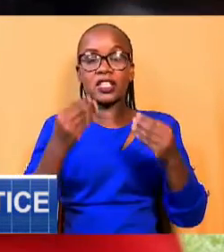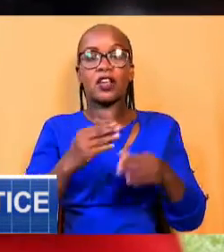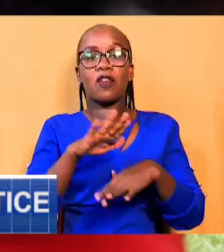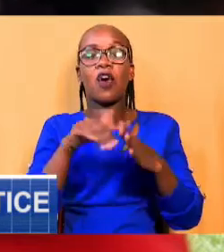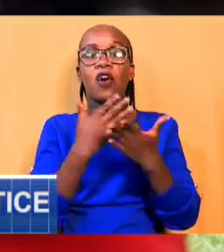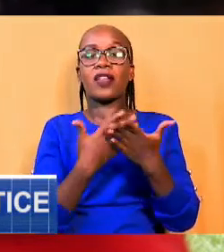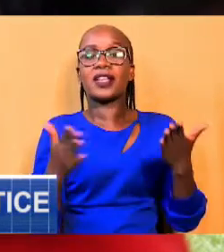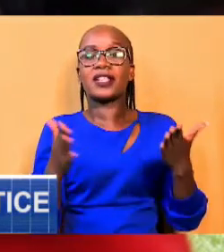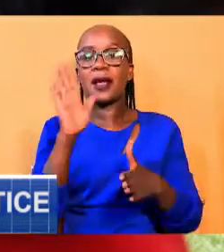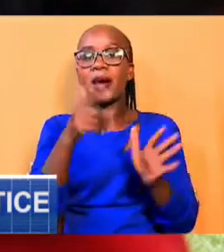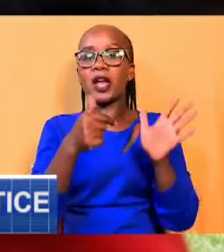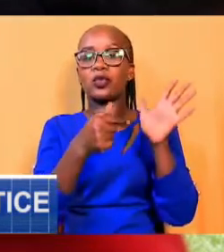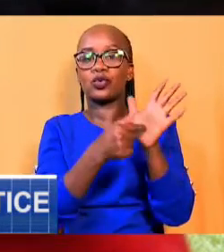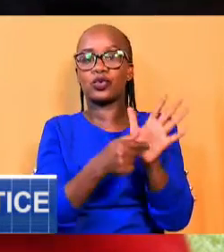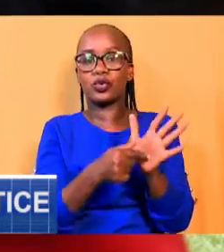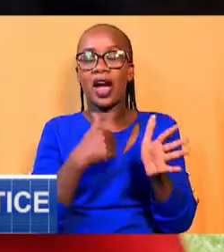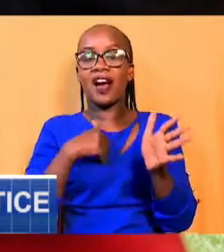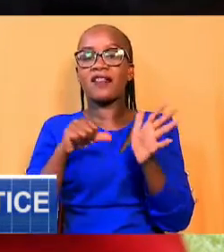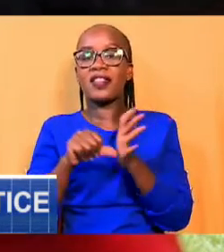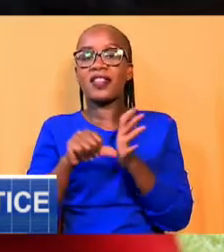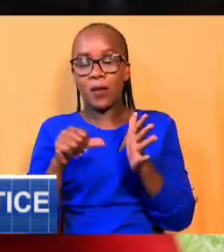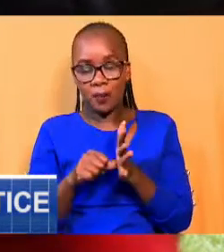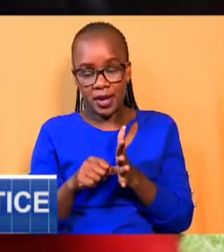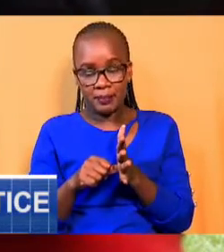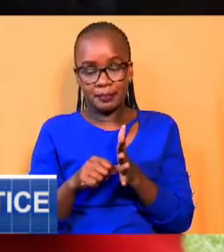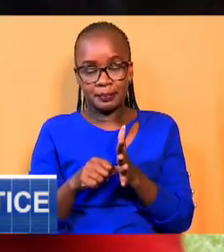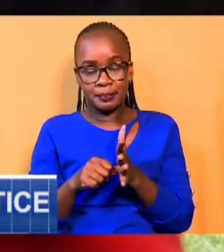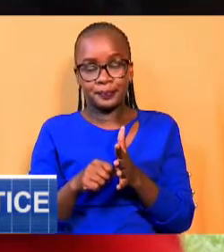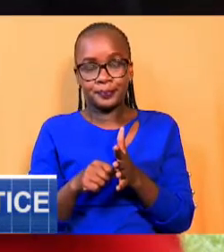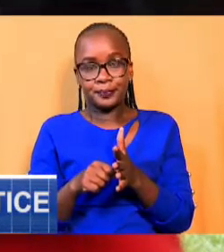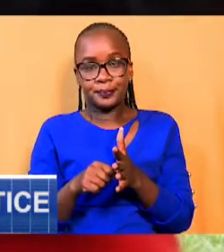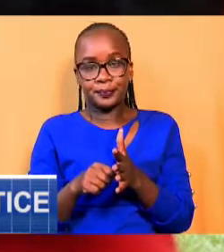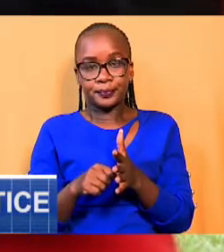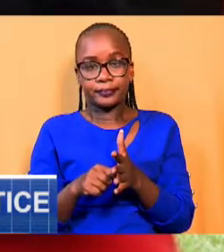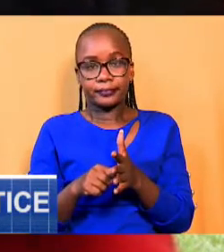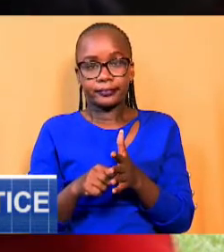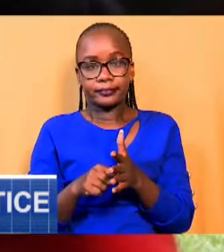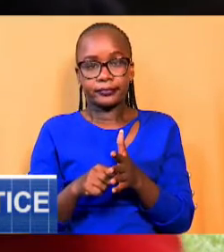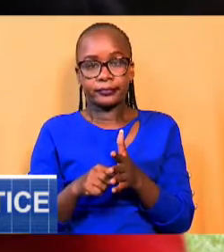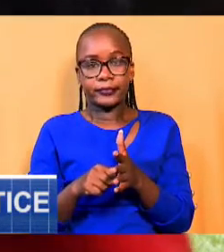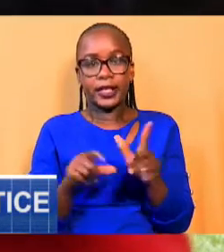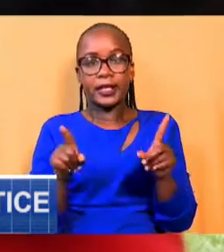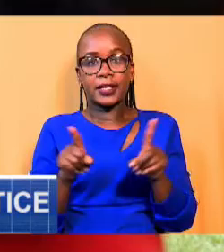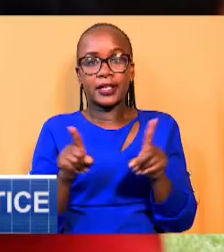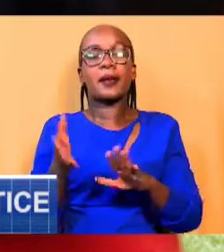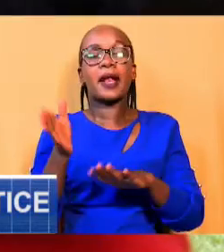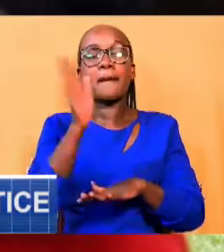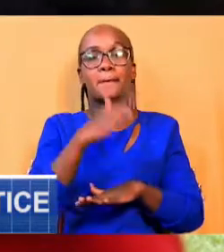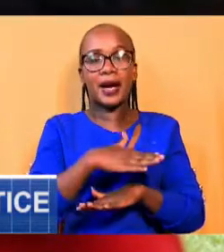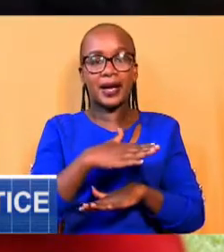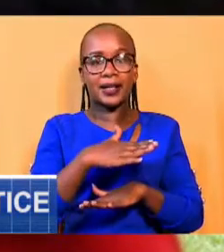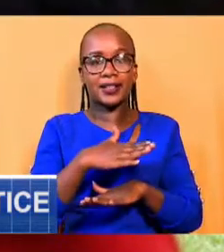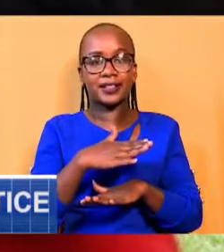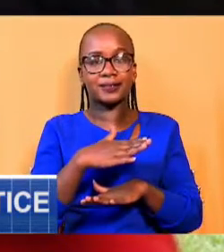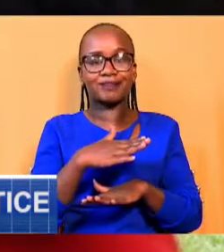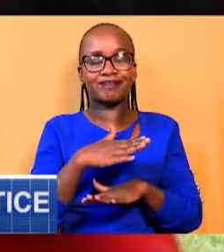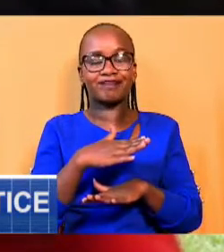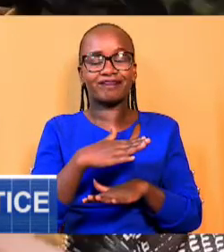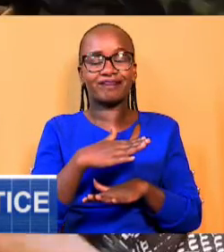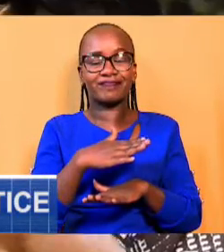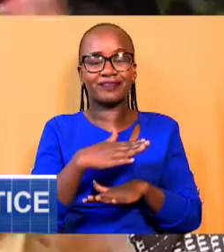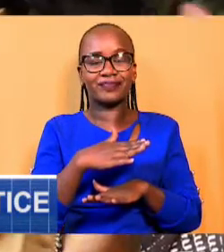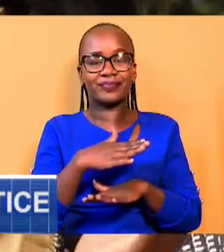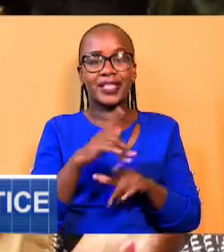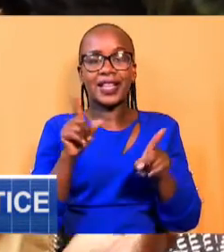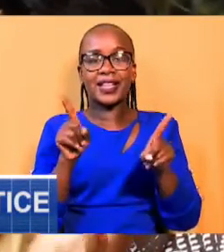tumepeana vitu zote zake za kuonesha na ako na shida. Sasa kutoka hapo tena akarudishwa tena huko ndani